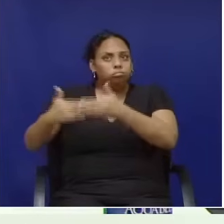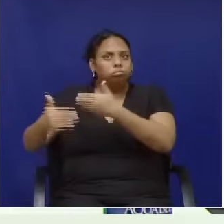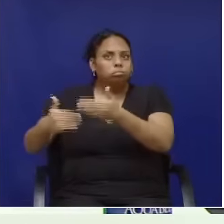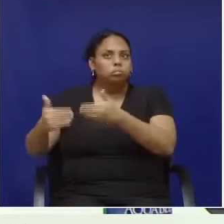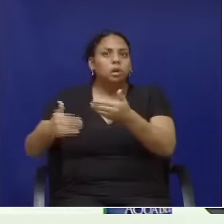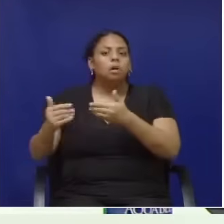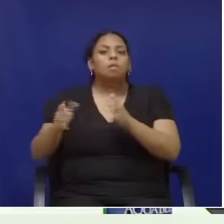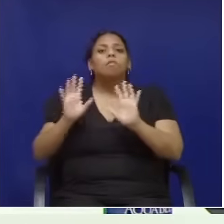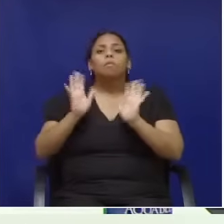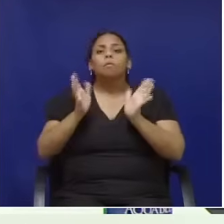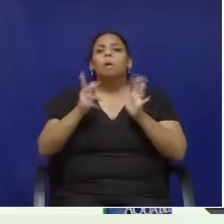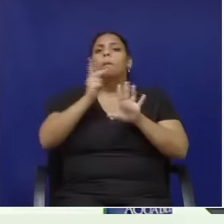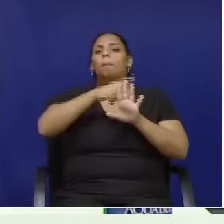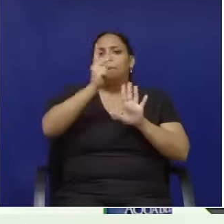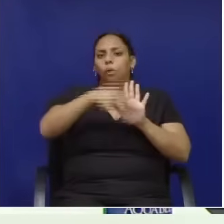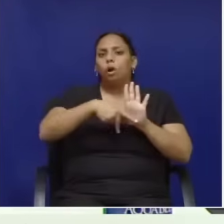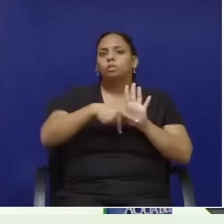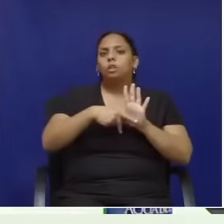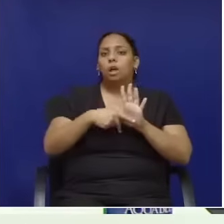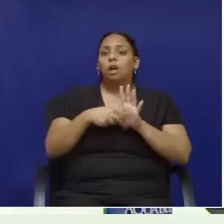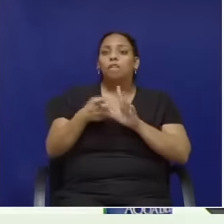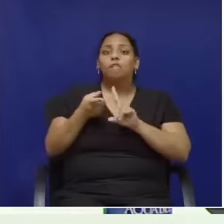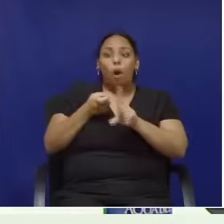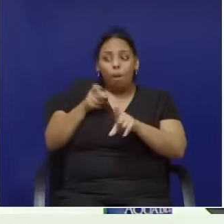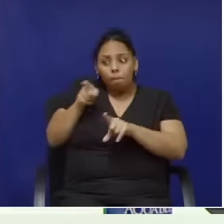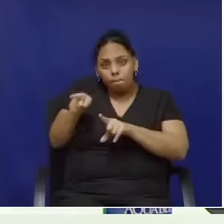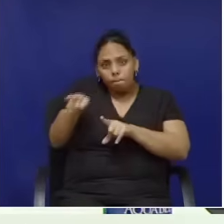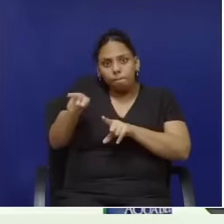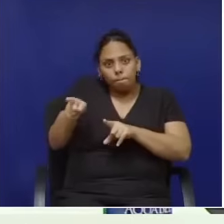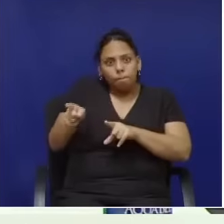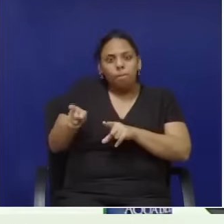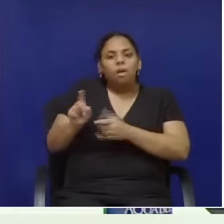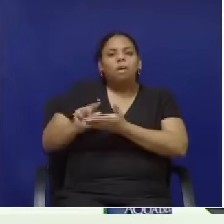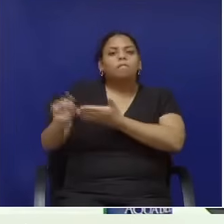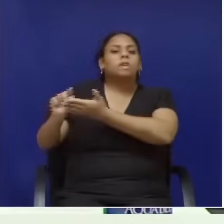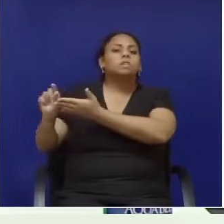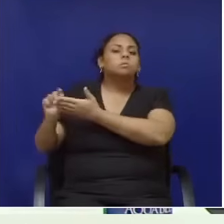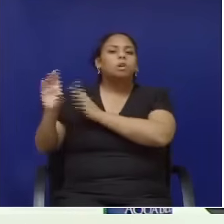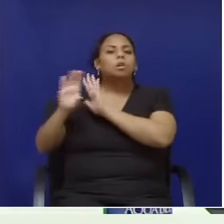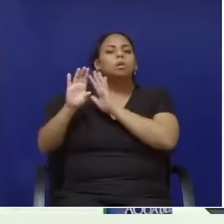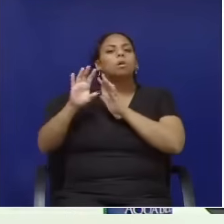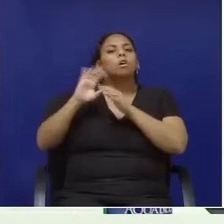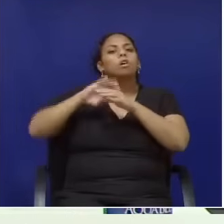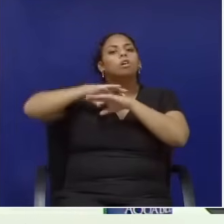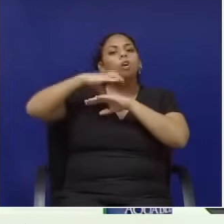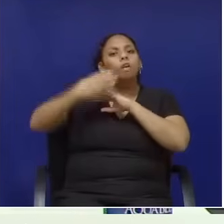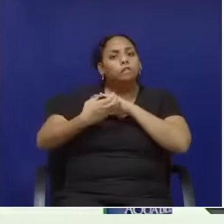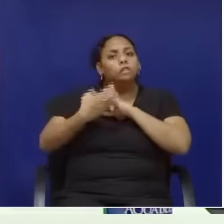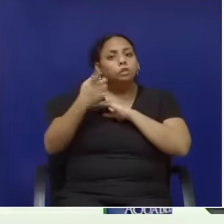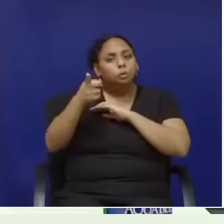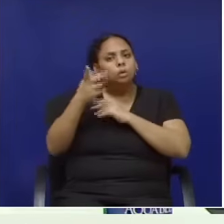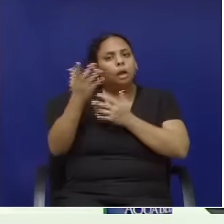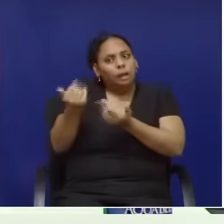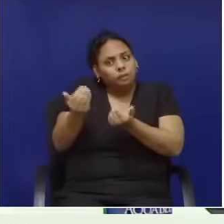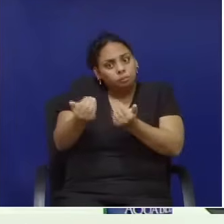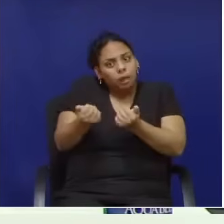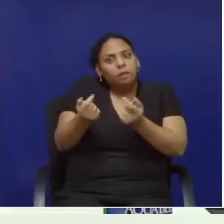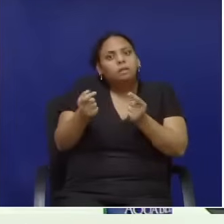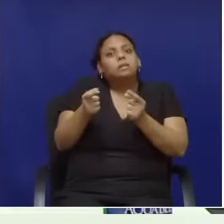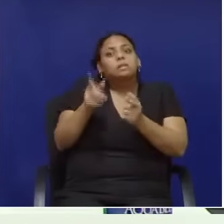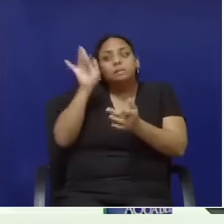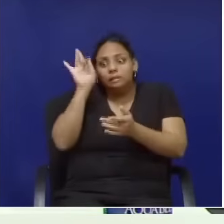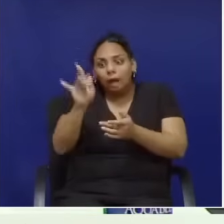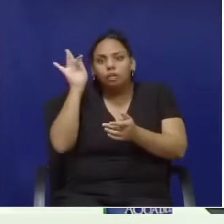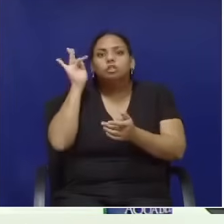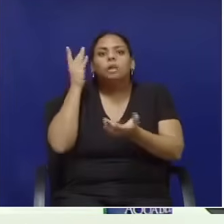that have come through that investment conference that you can go, inspect, even touch and